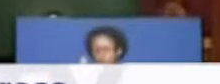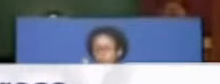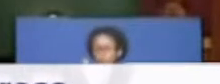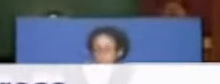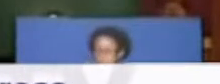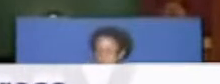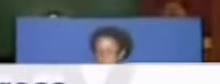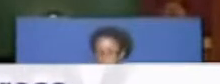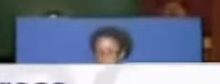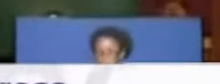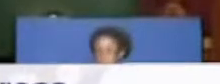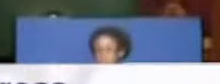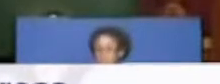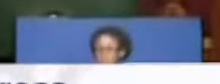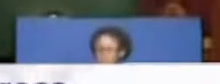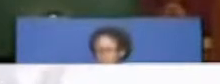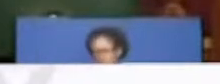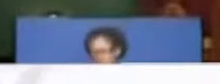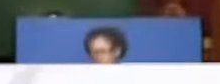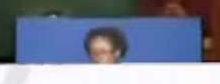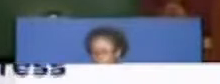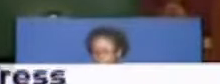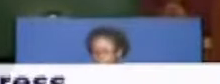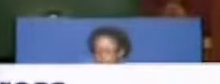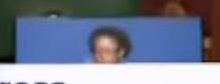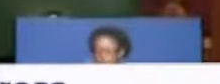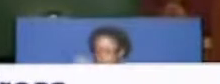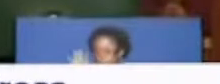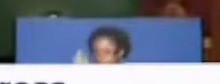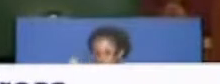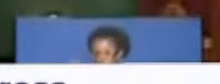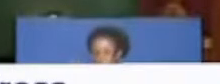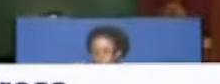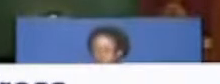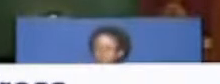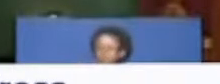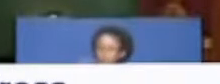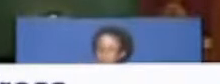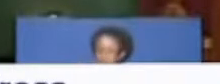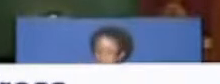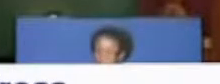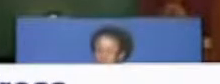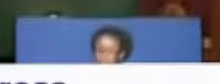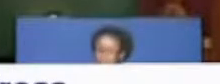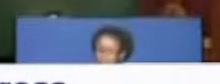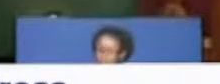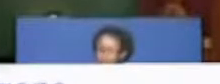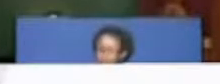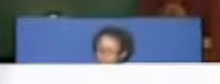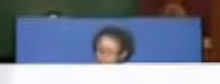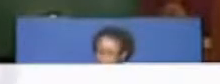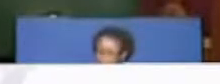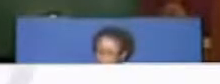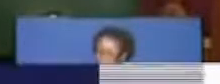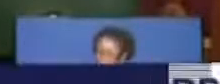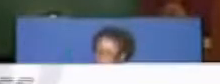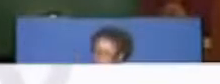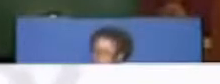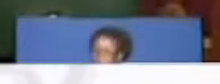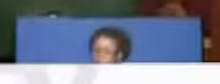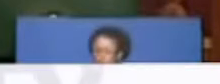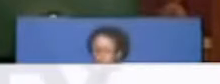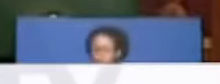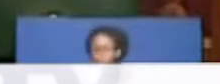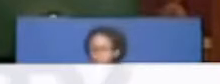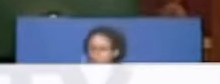of approximately 35 billion to commercial banks in order to directly support borrowers that